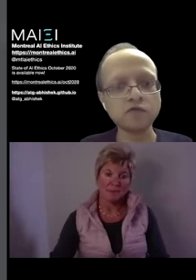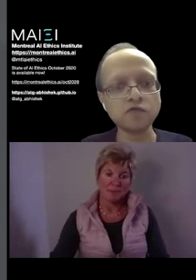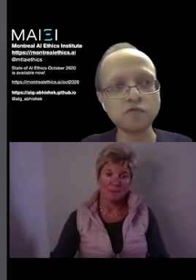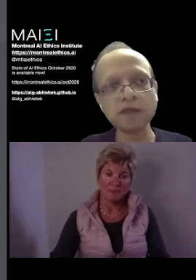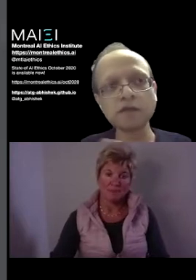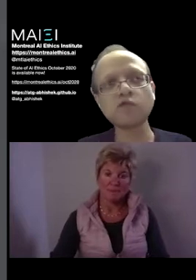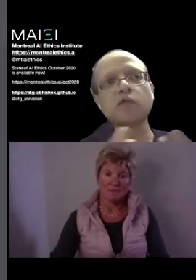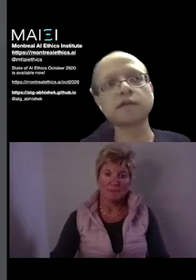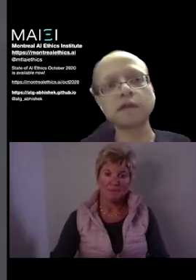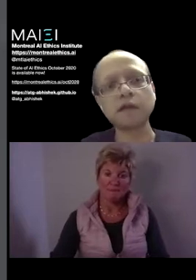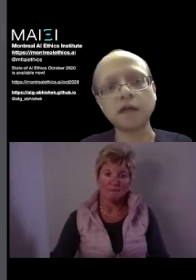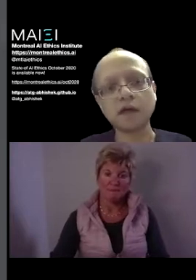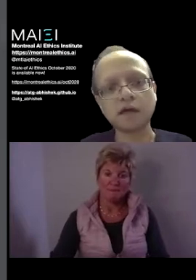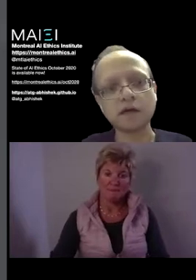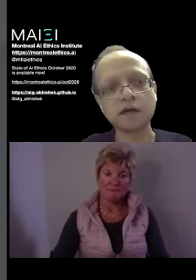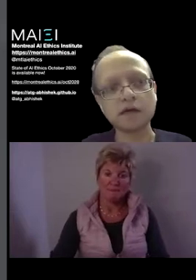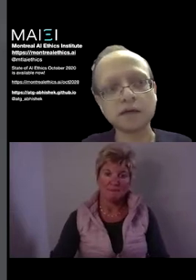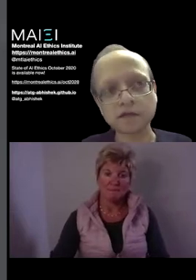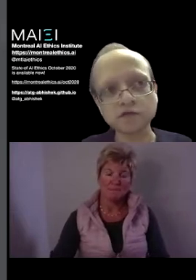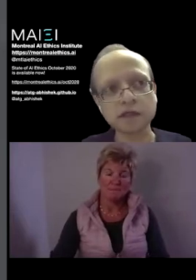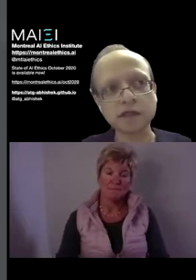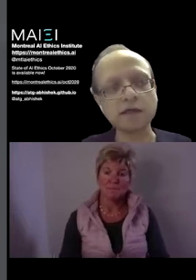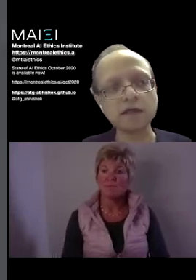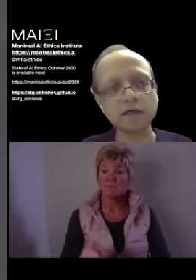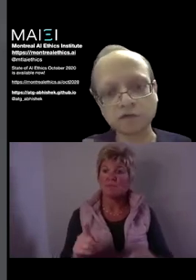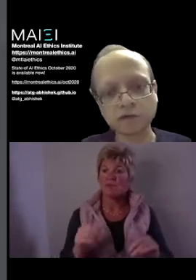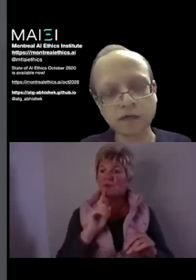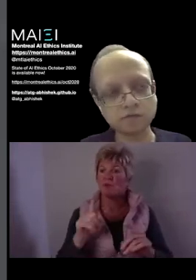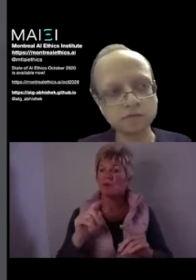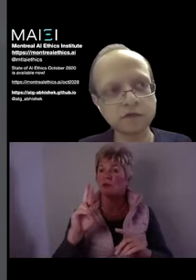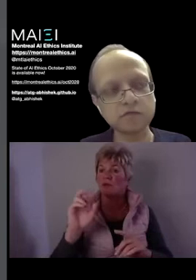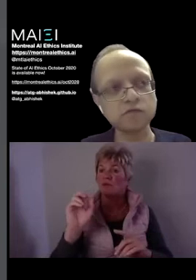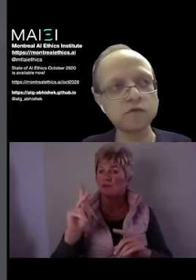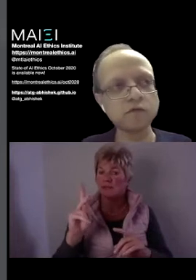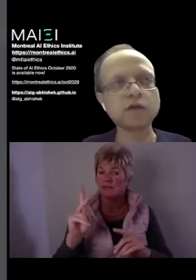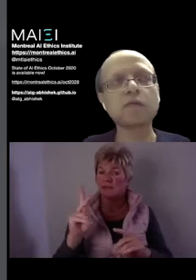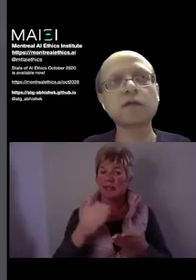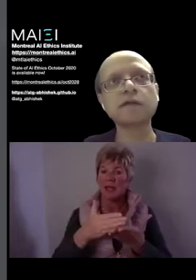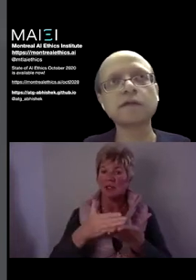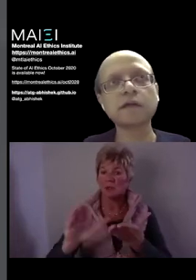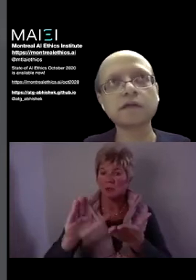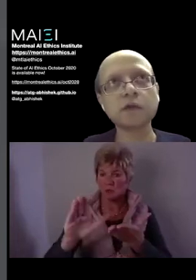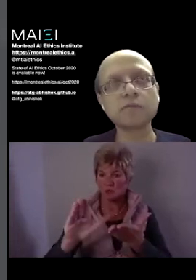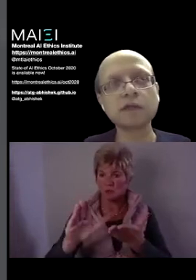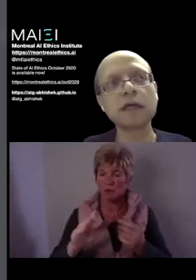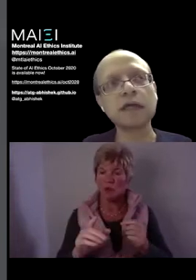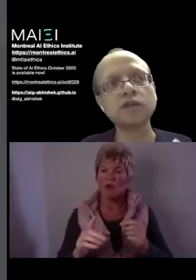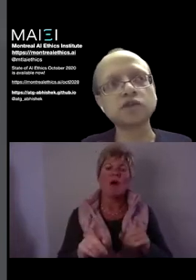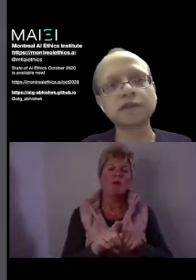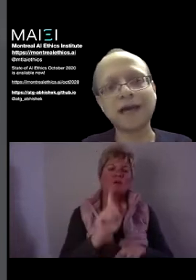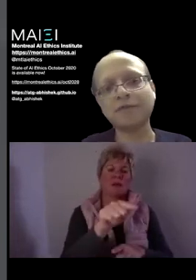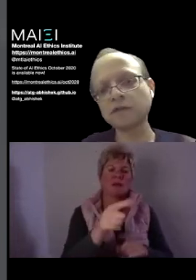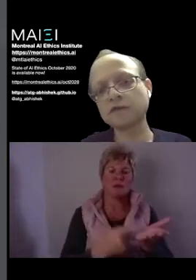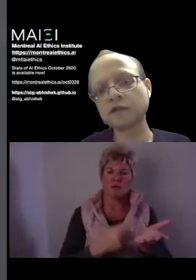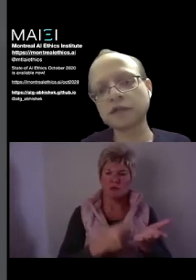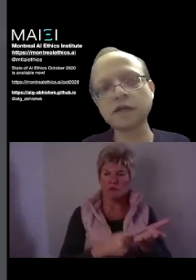you really do risk exclusion. And of course, we'll talk about this later as well, but